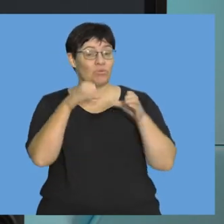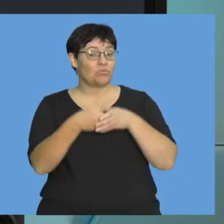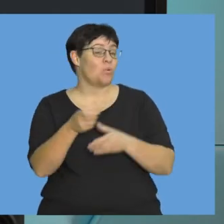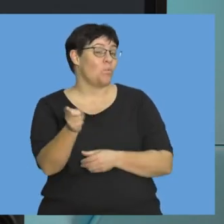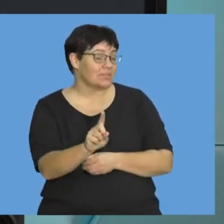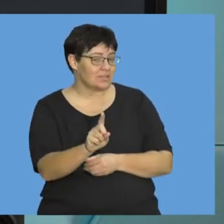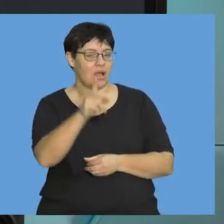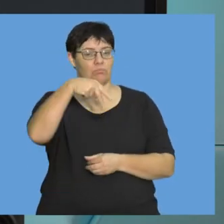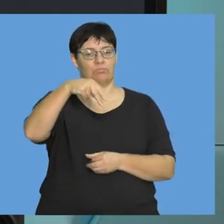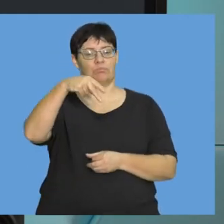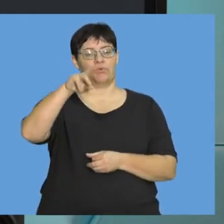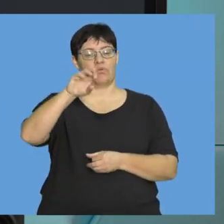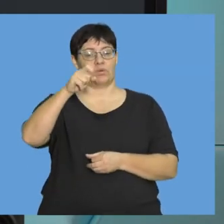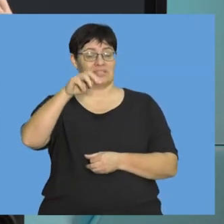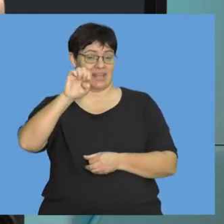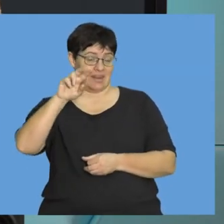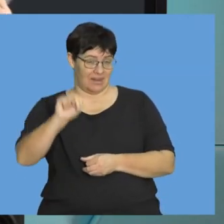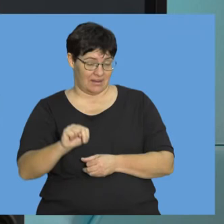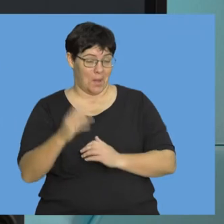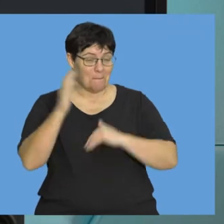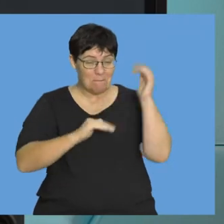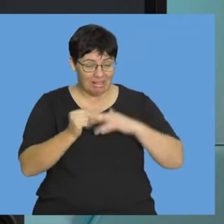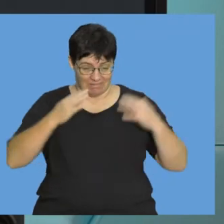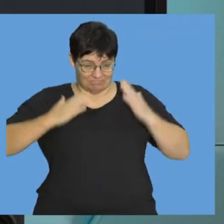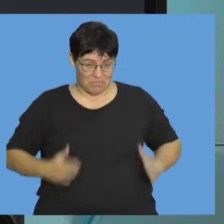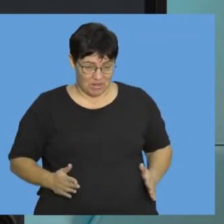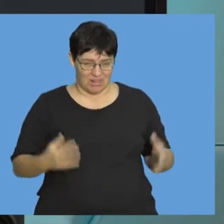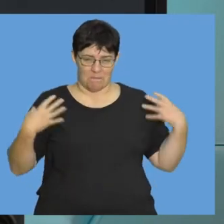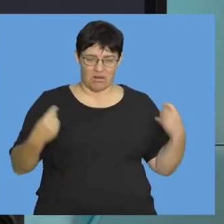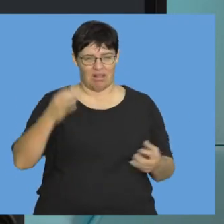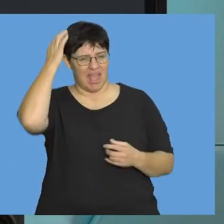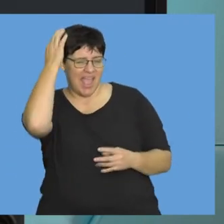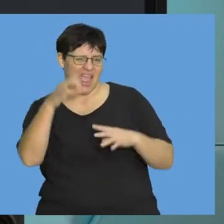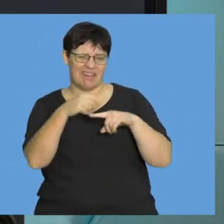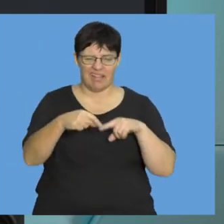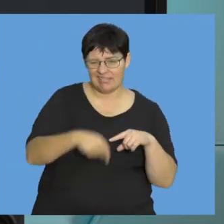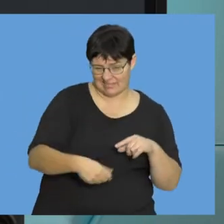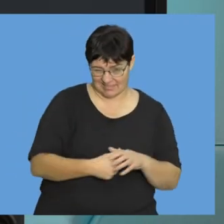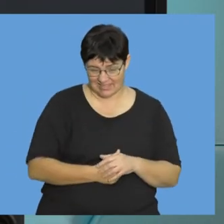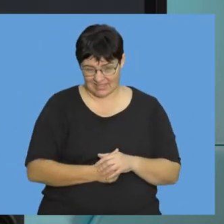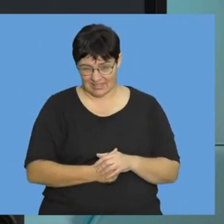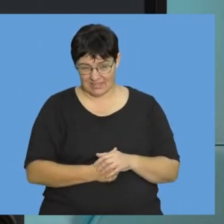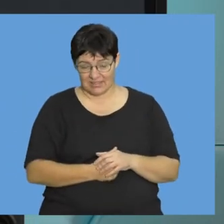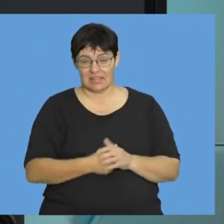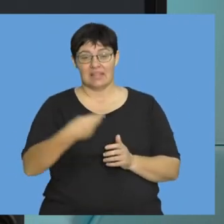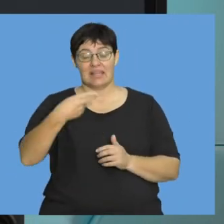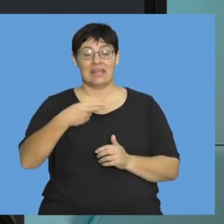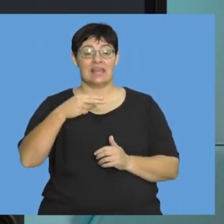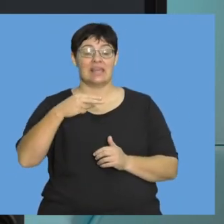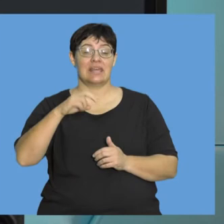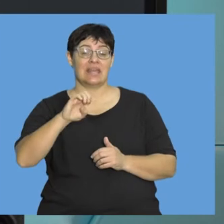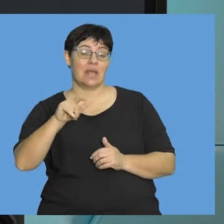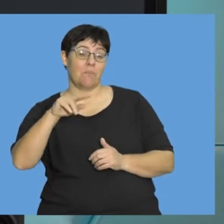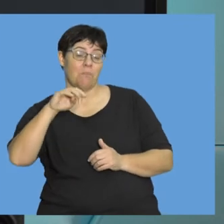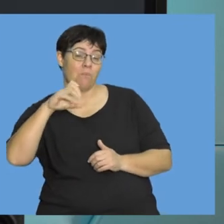group proteins. Okay, proteins, big builders in our body, our muscles, our hair, our nails, right, hemoglobin in our